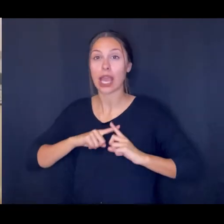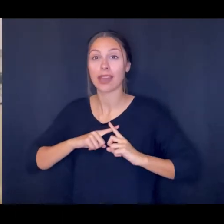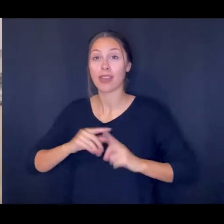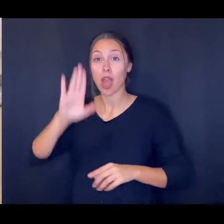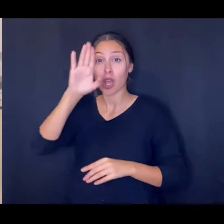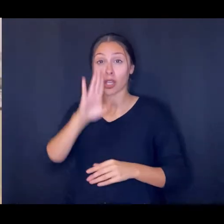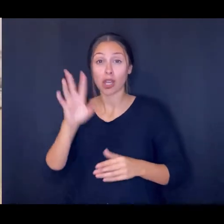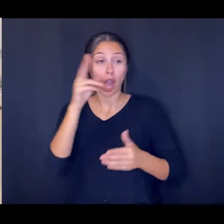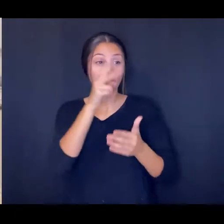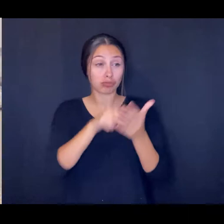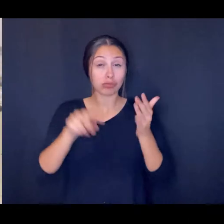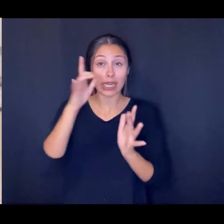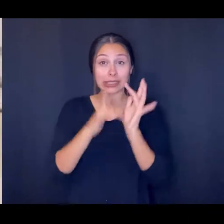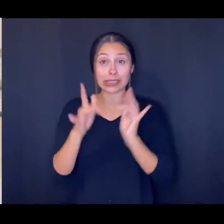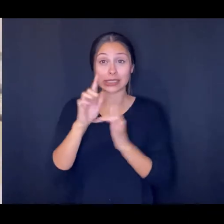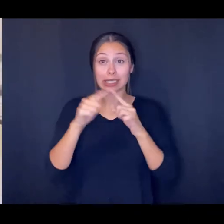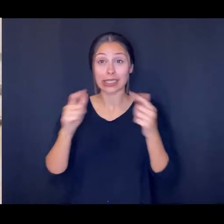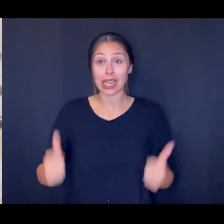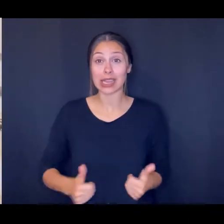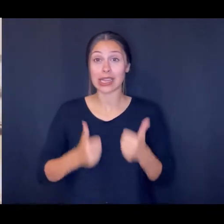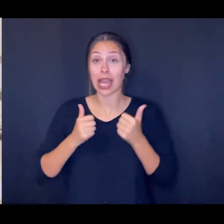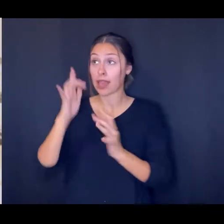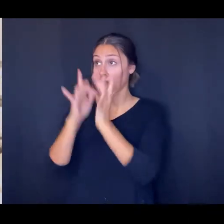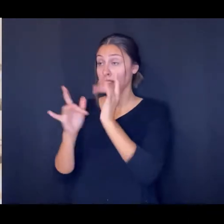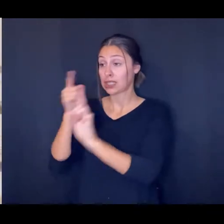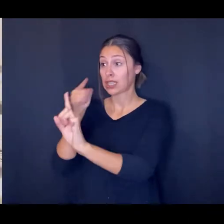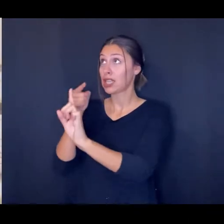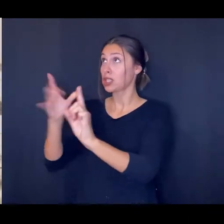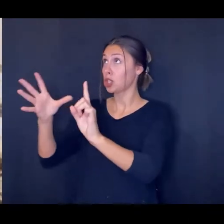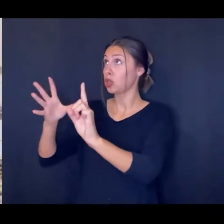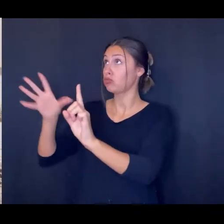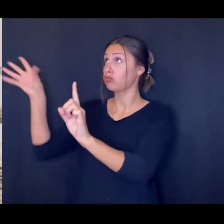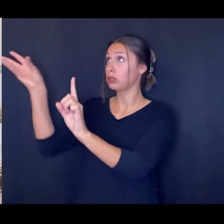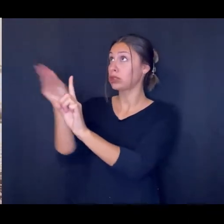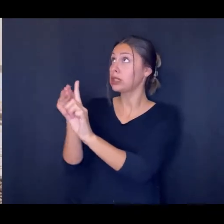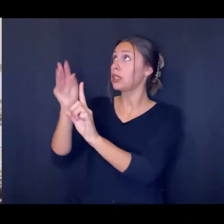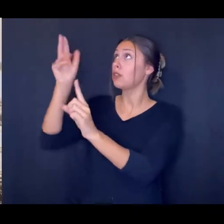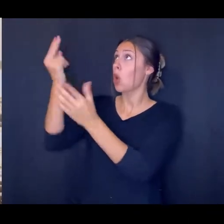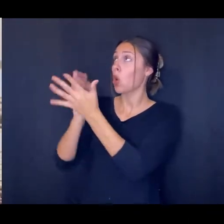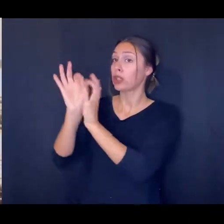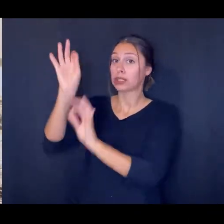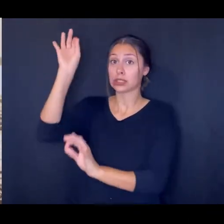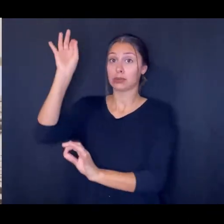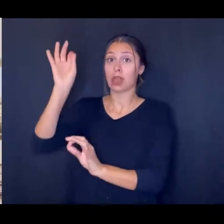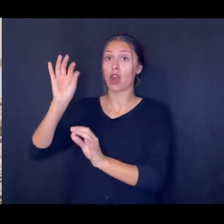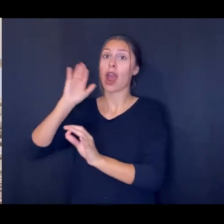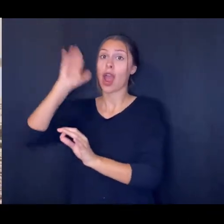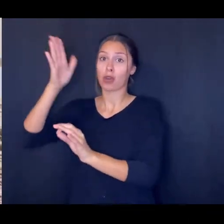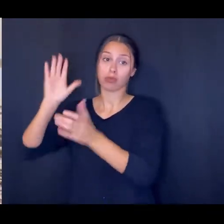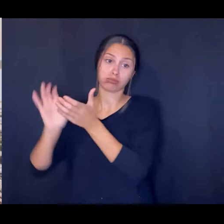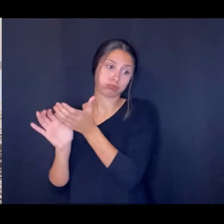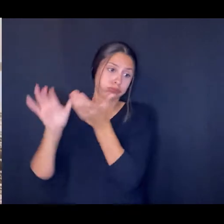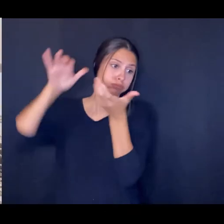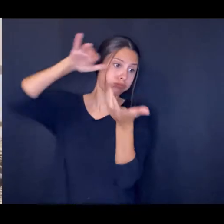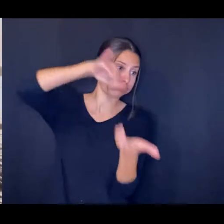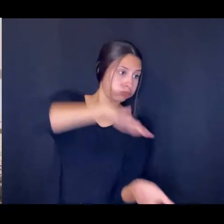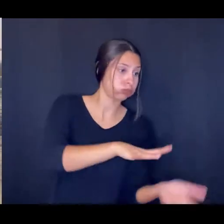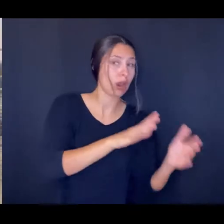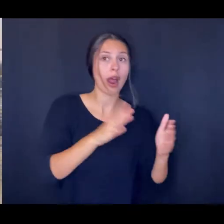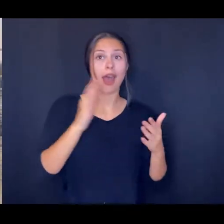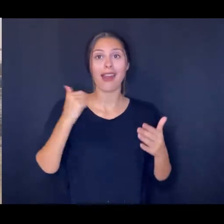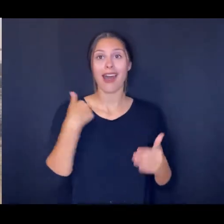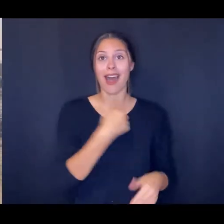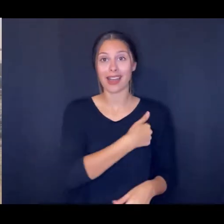has raised Jesus to life. Jesus received from the Father the promised Holy Spirit and has poured Him out